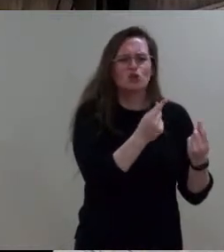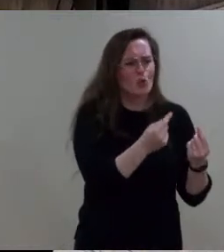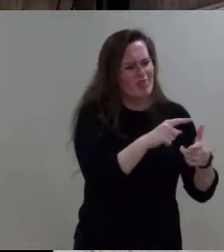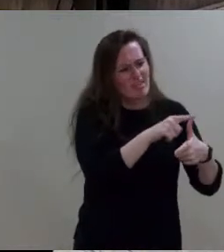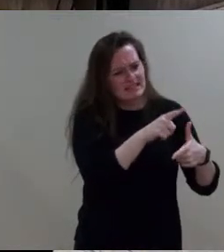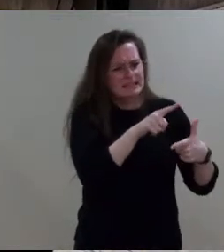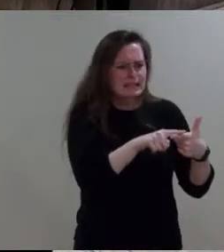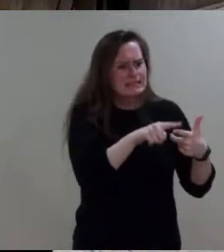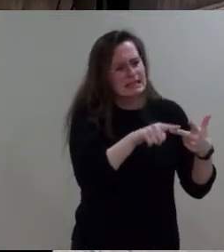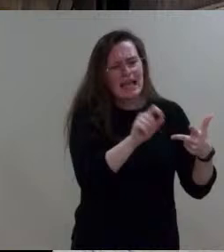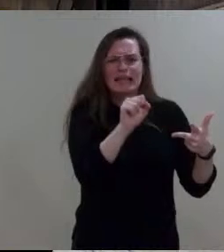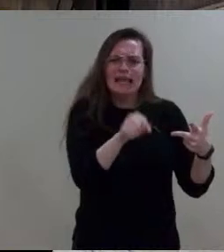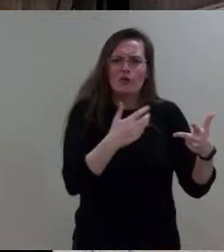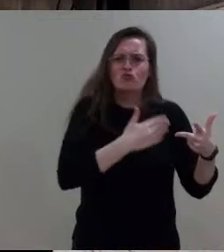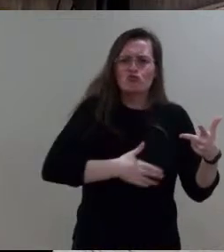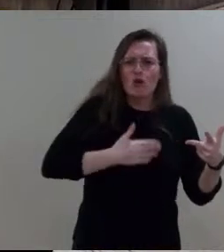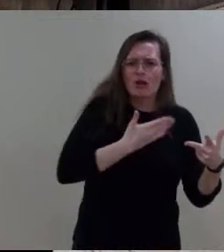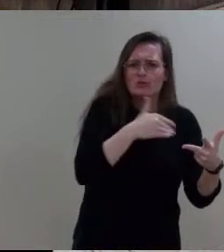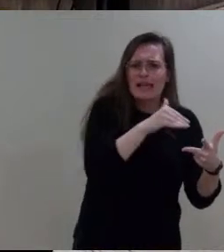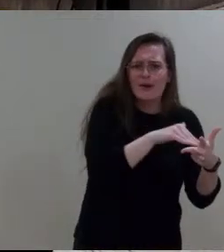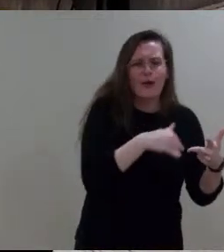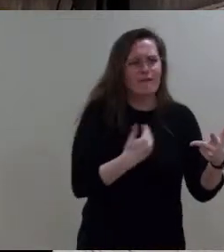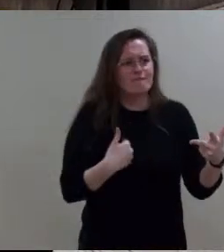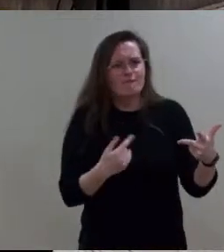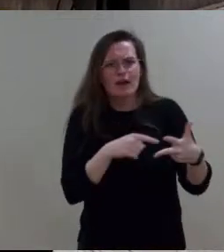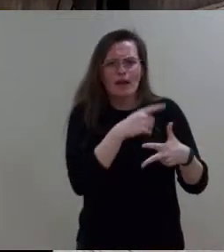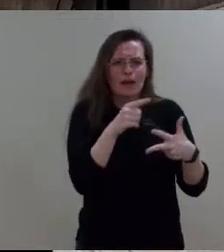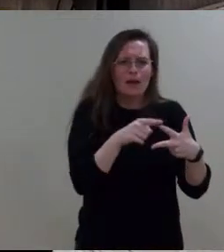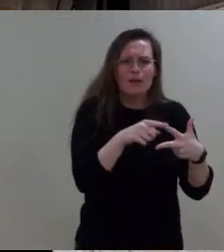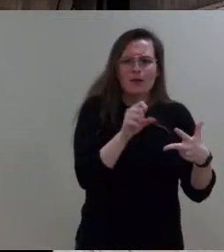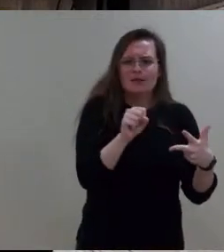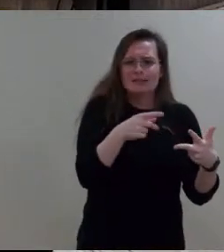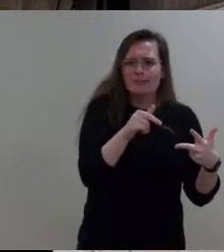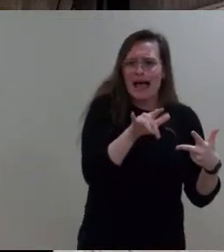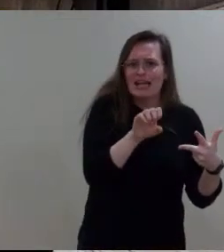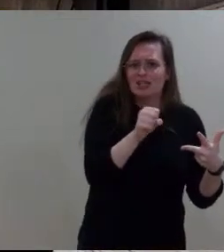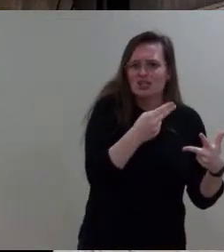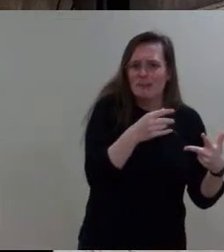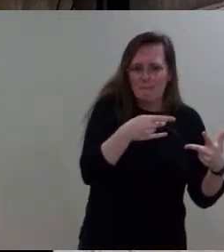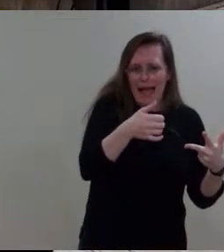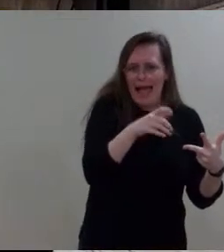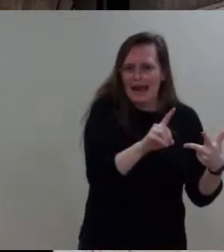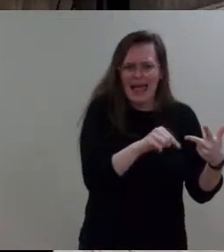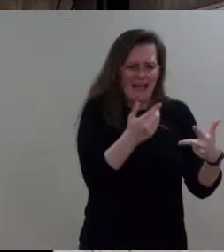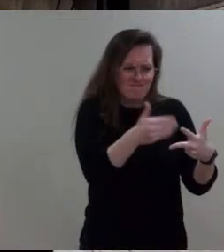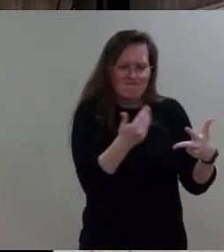have a recreational center? And how come Berwick can have a splash pad? And how come Berwick?